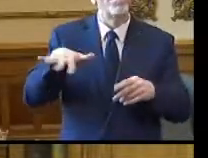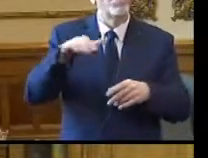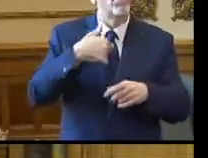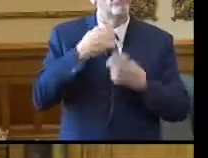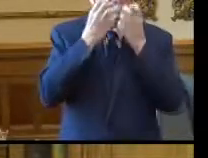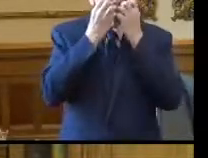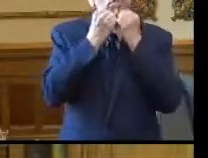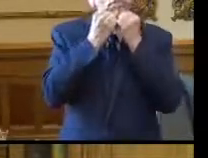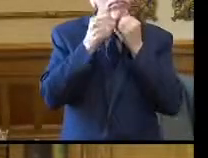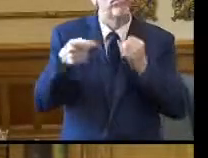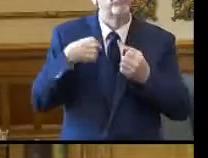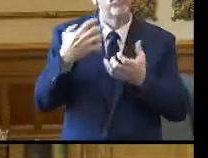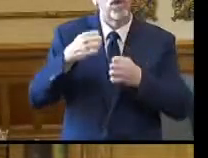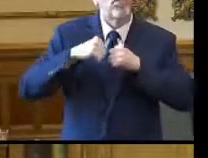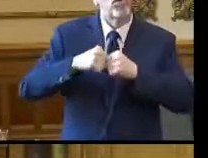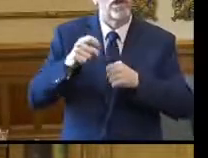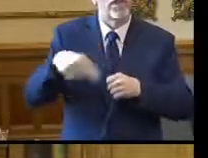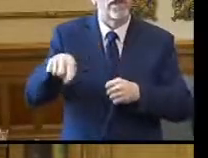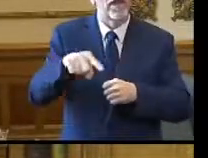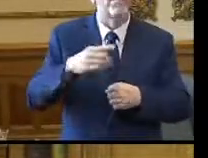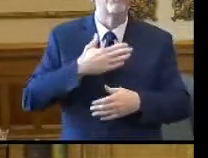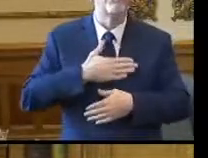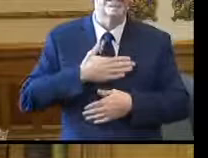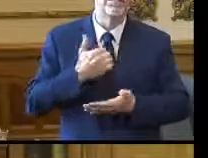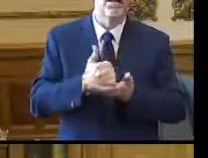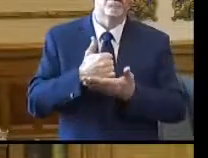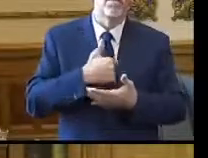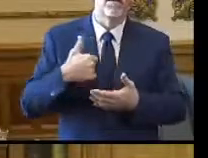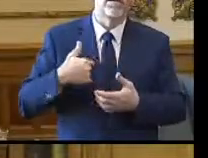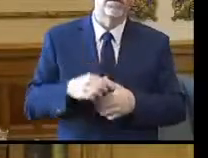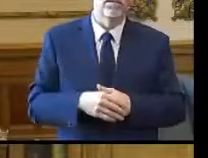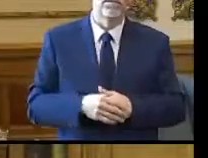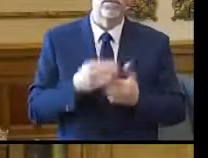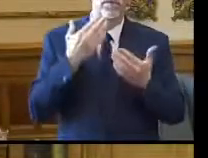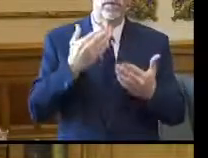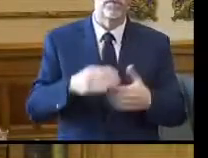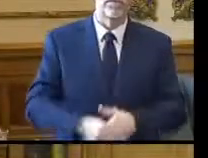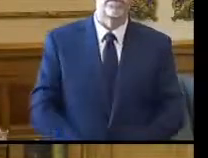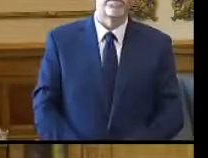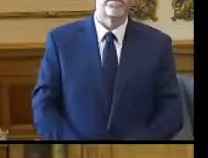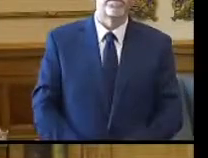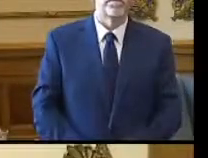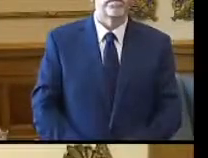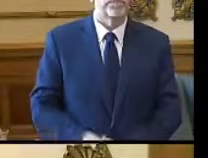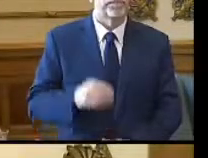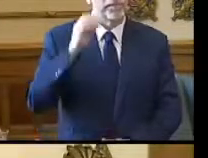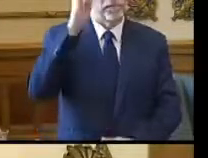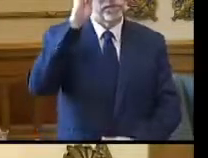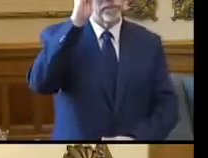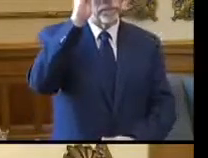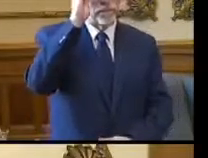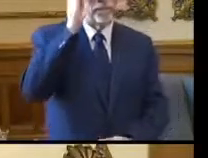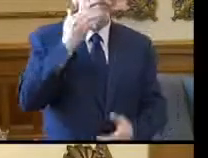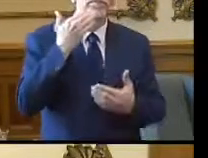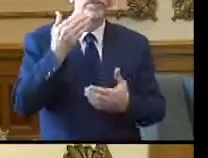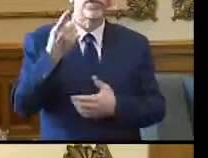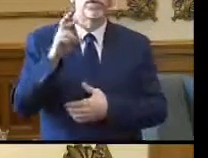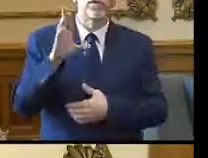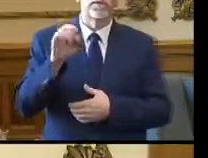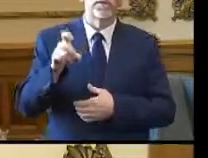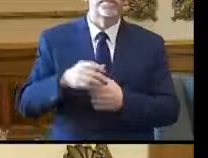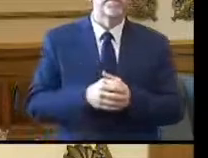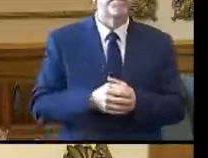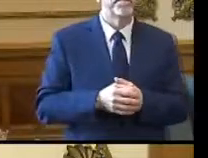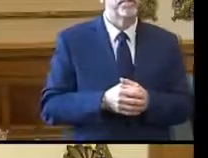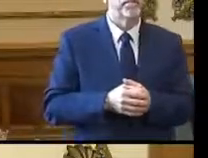care about and that we want to protect. So please help us to do that. Thank you. Thank you, Dr. Box.